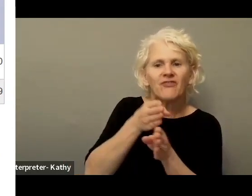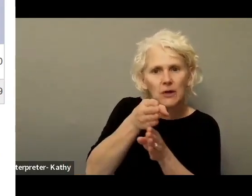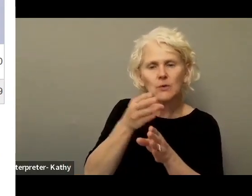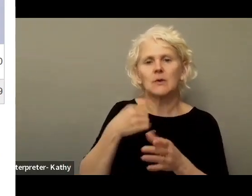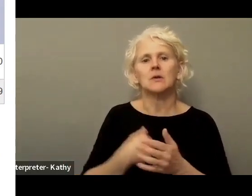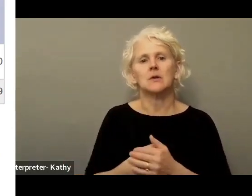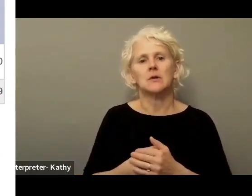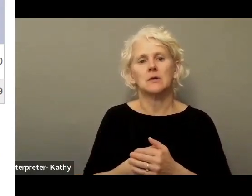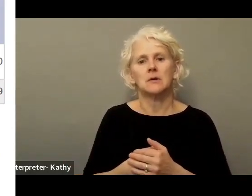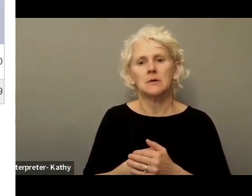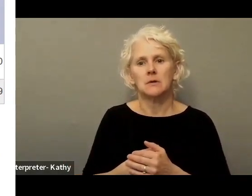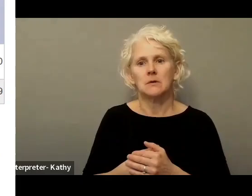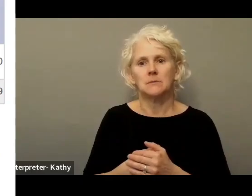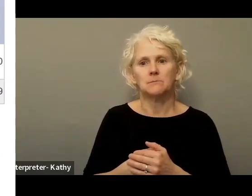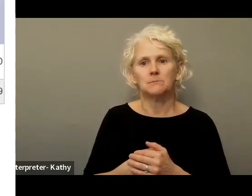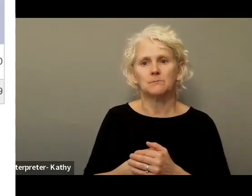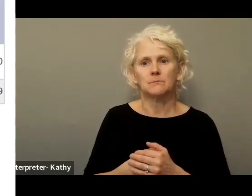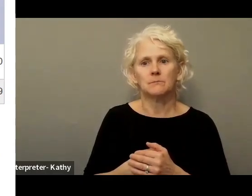This.